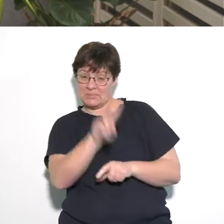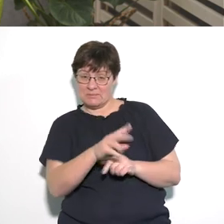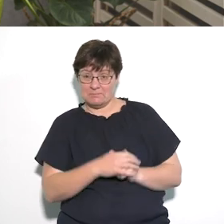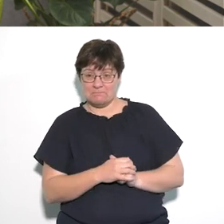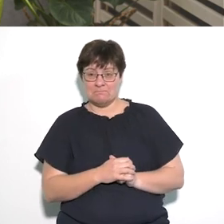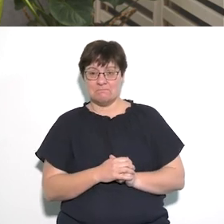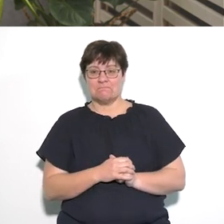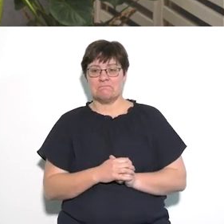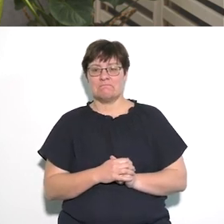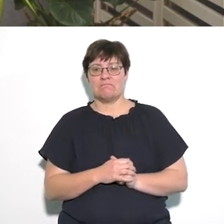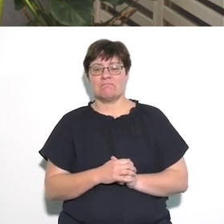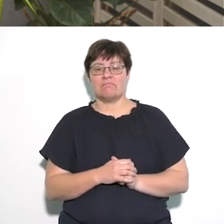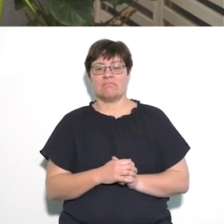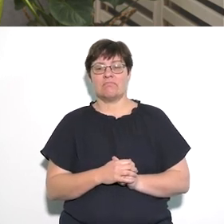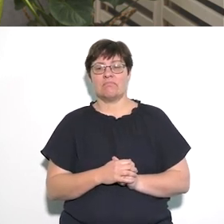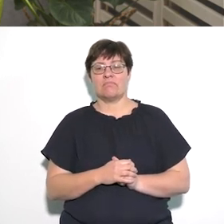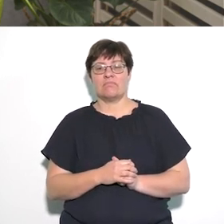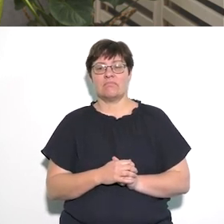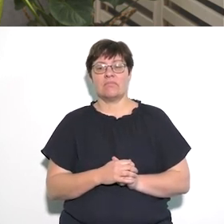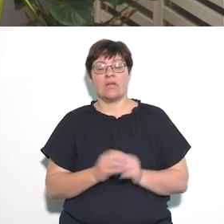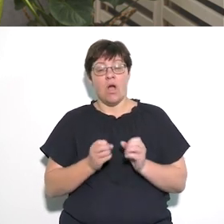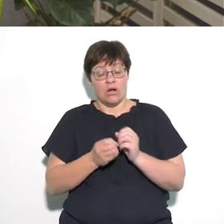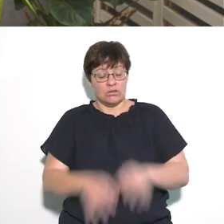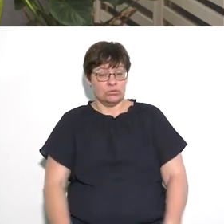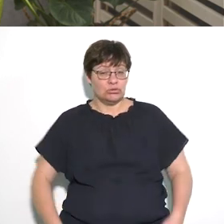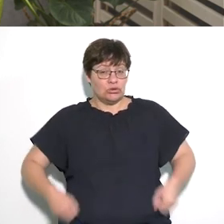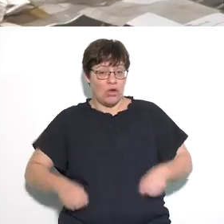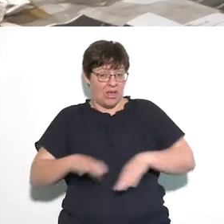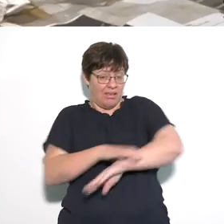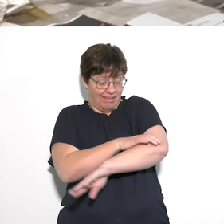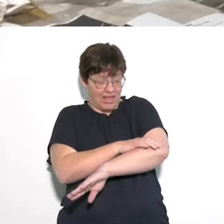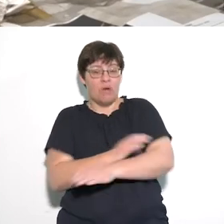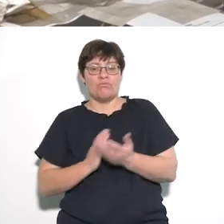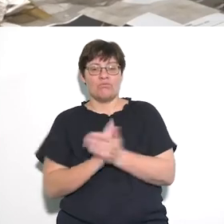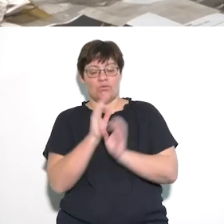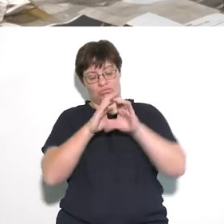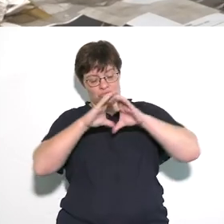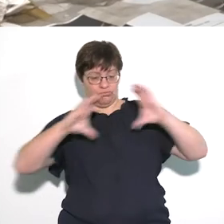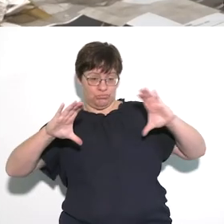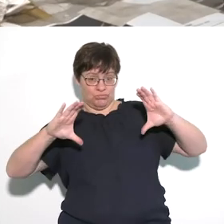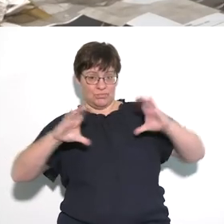this and push it through your stocking.